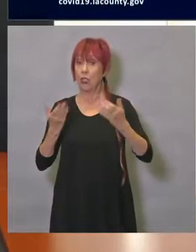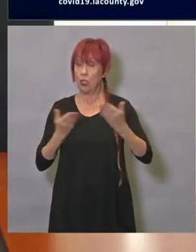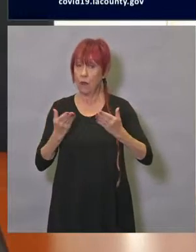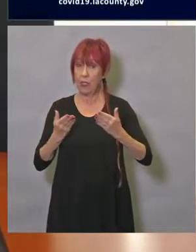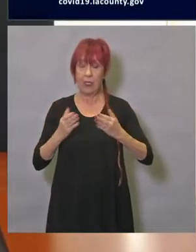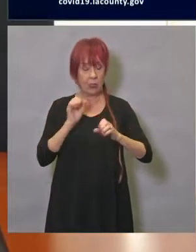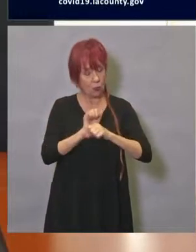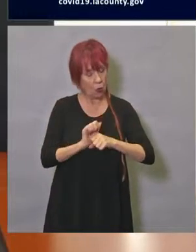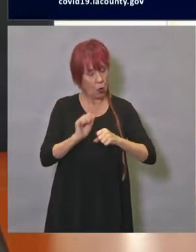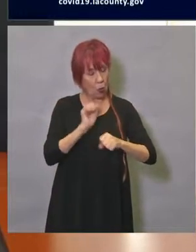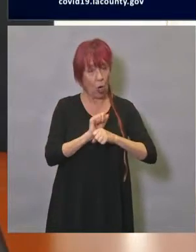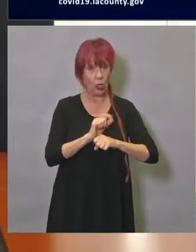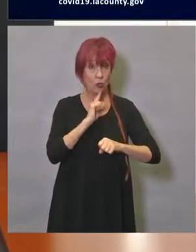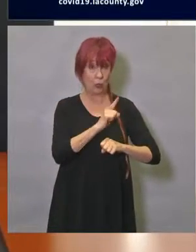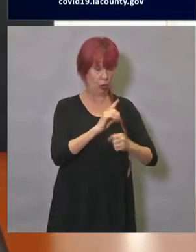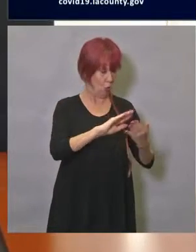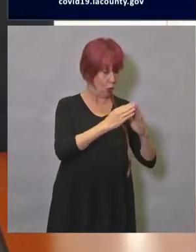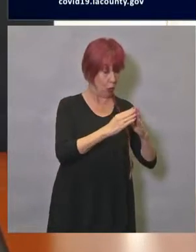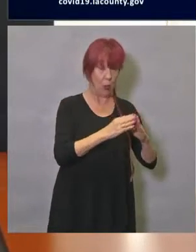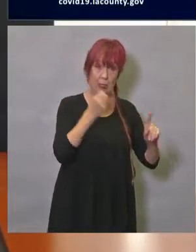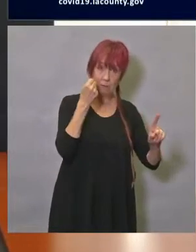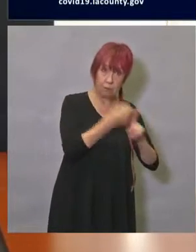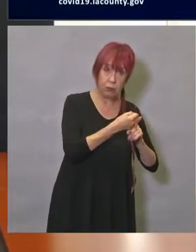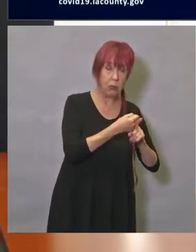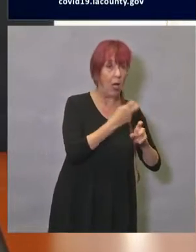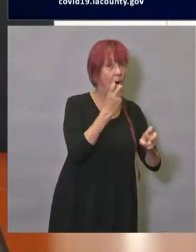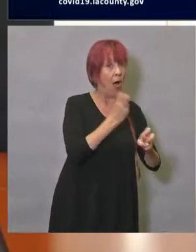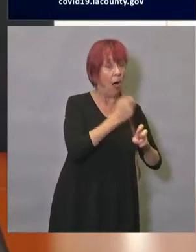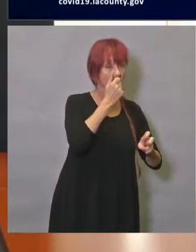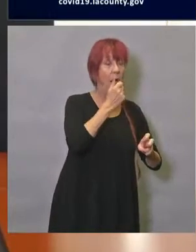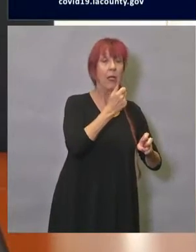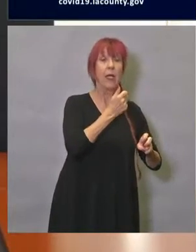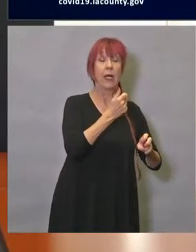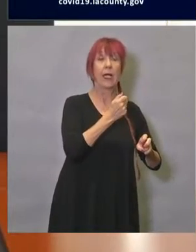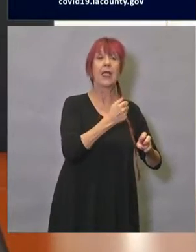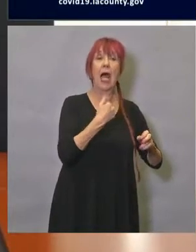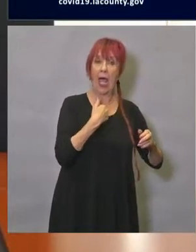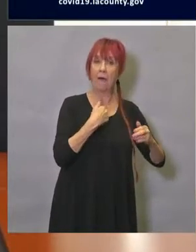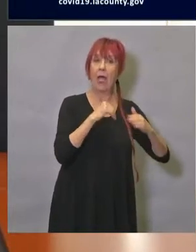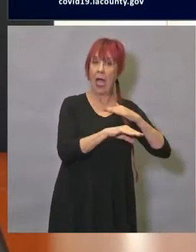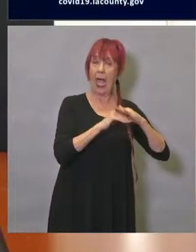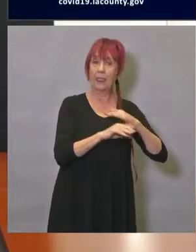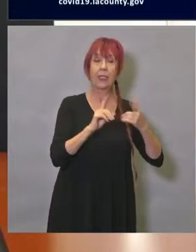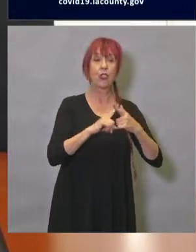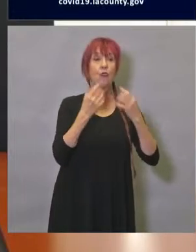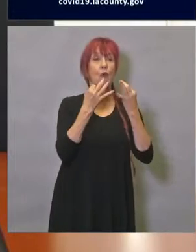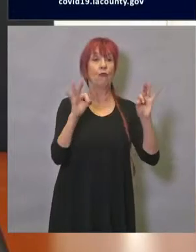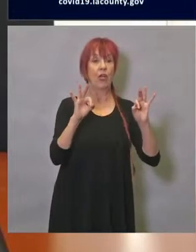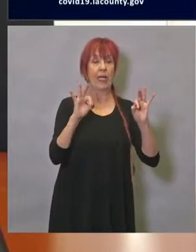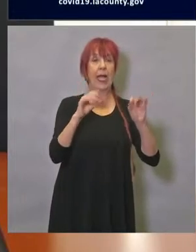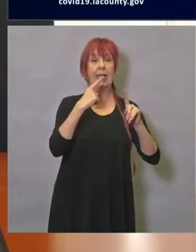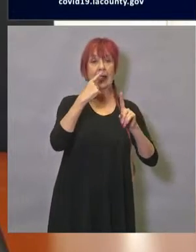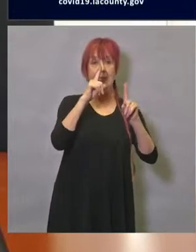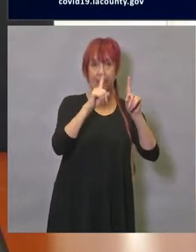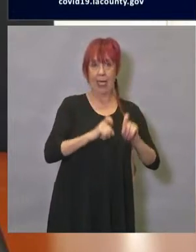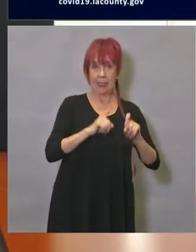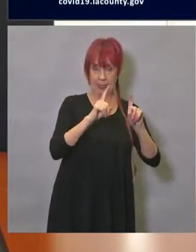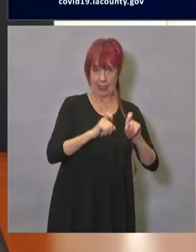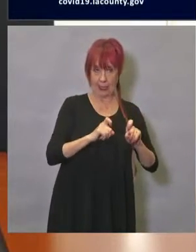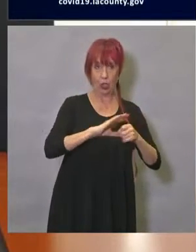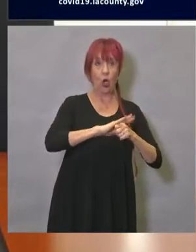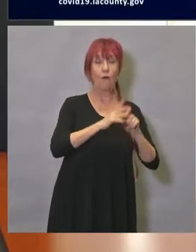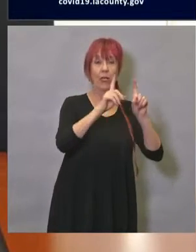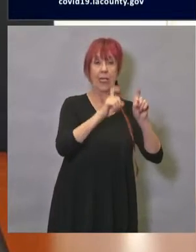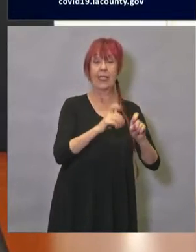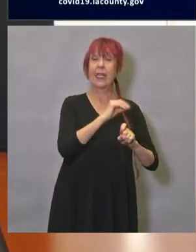the communities that are hit the hardest by COVID-19 have access throughout the year to free COVID testing and other health information